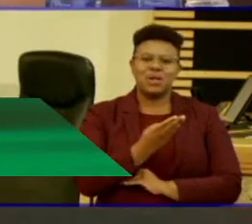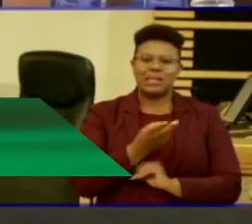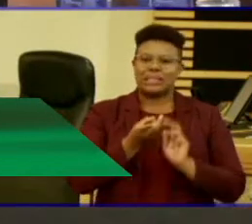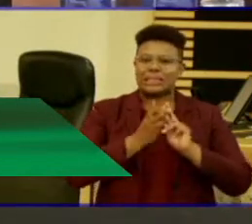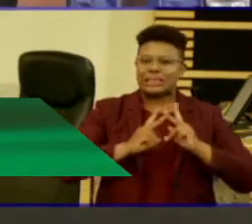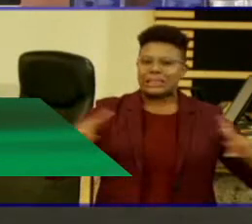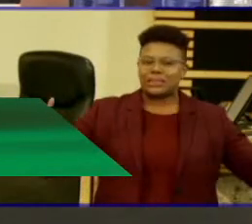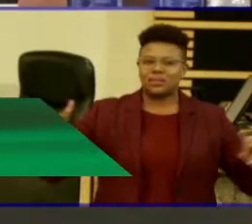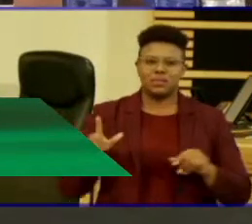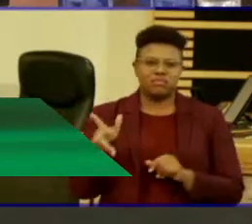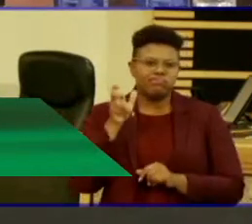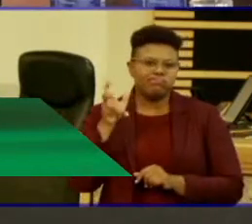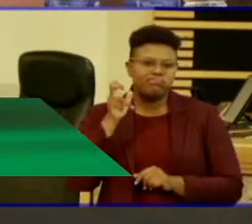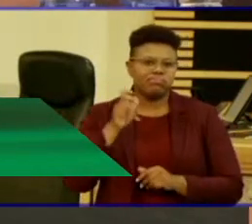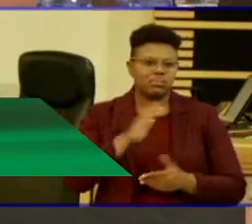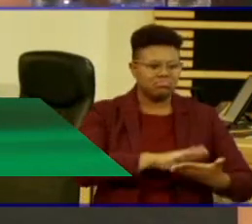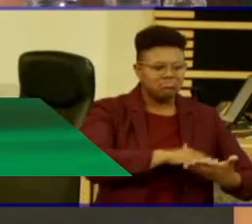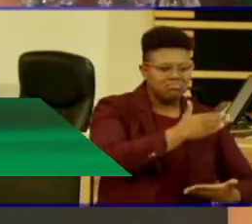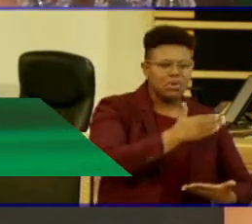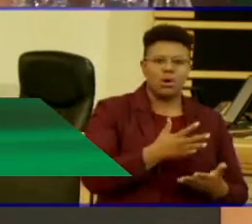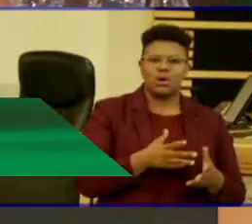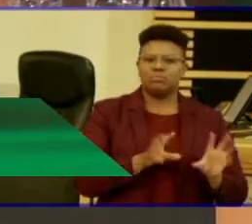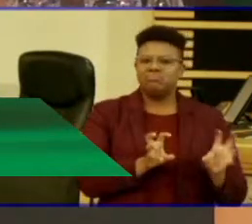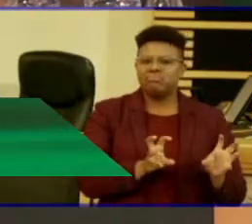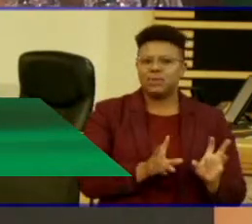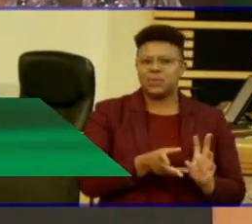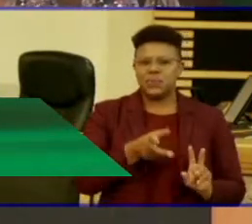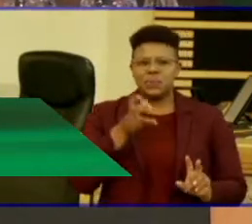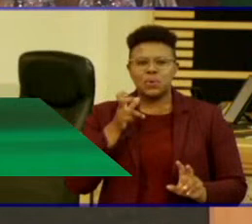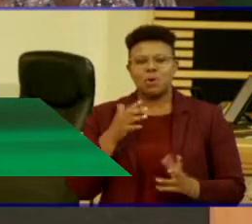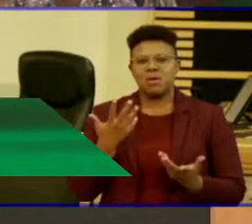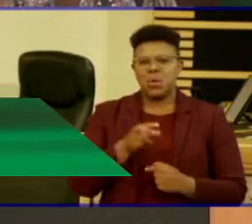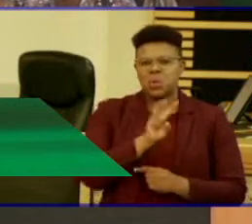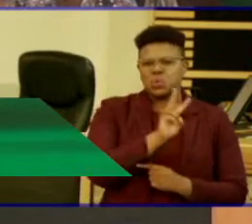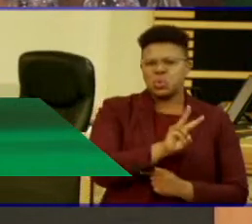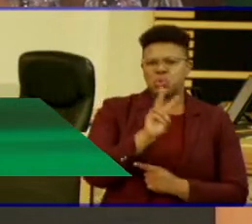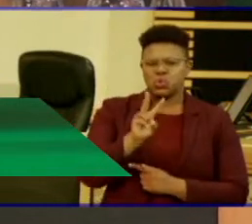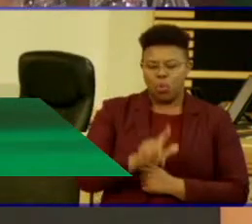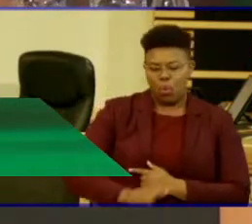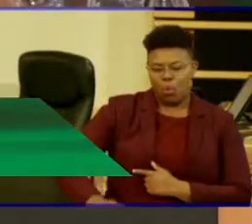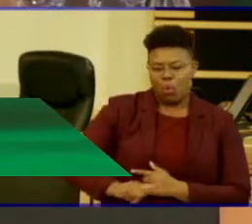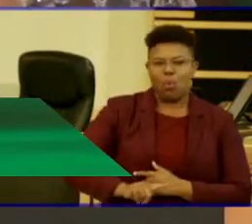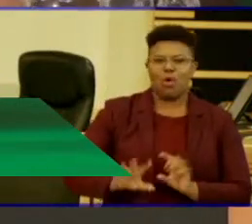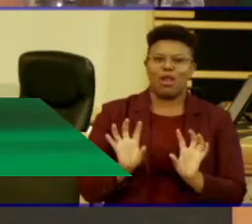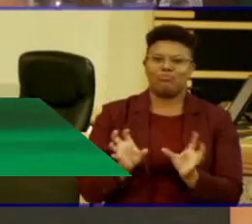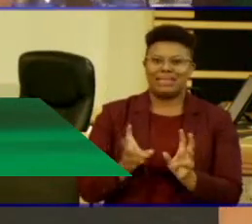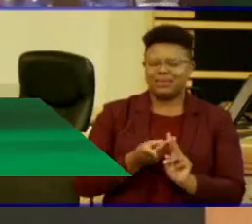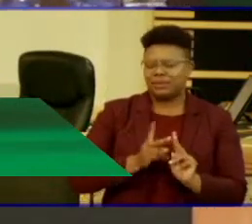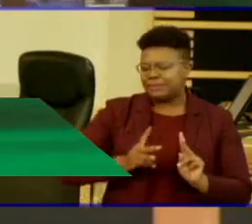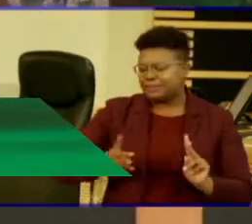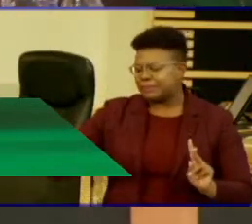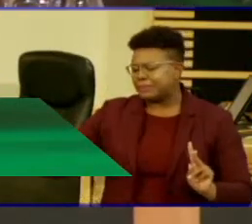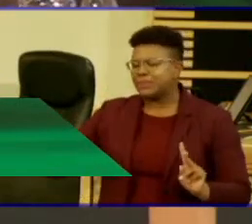different platforms that we have, especially the 22 local radio community stations.